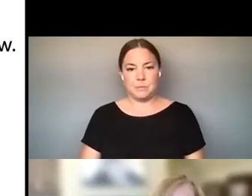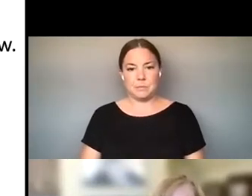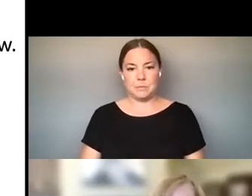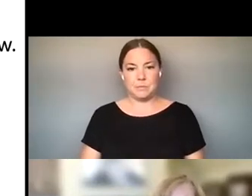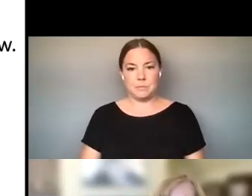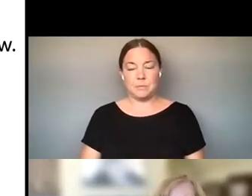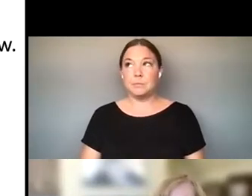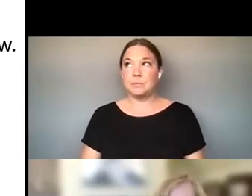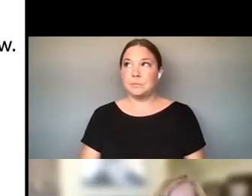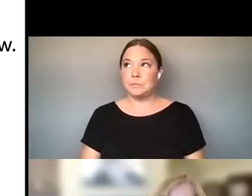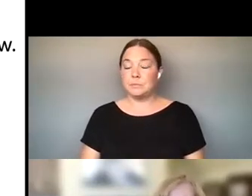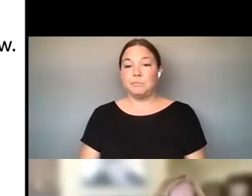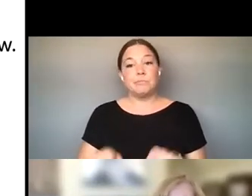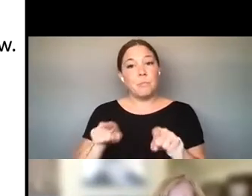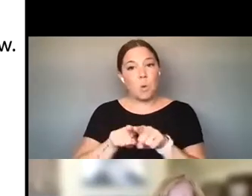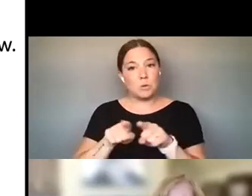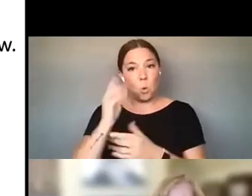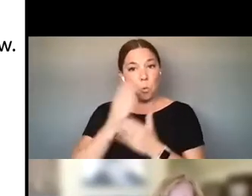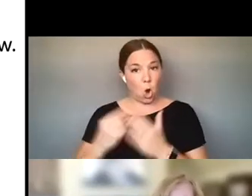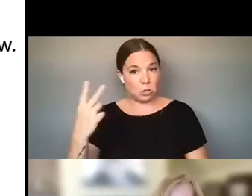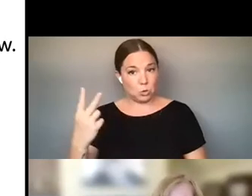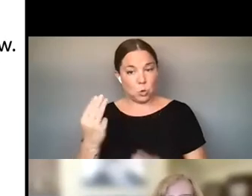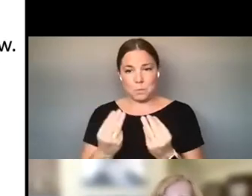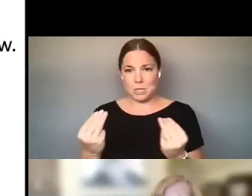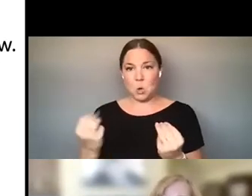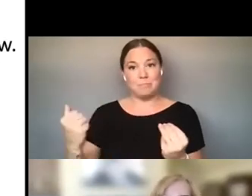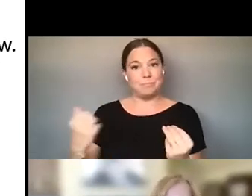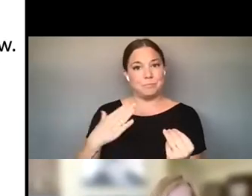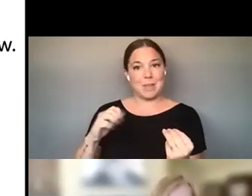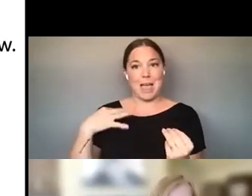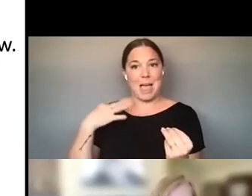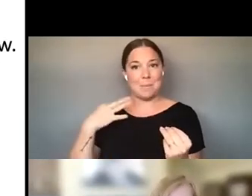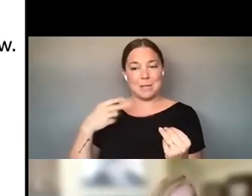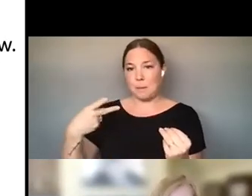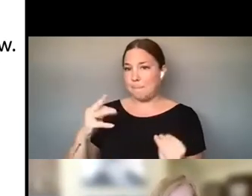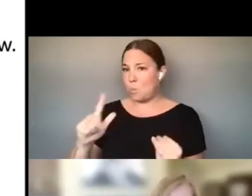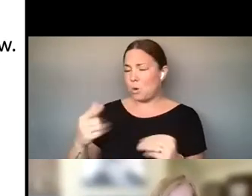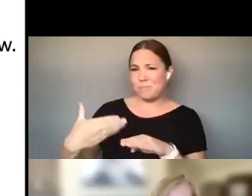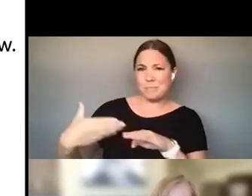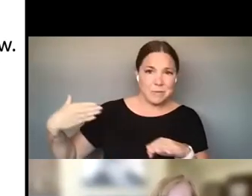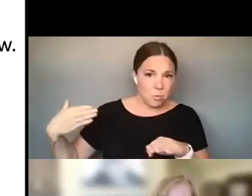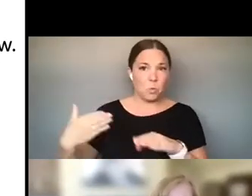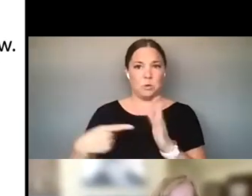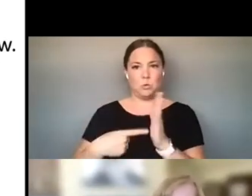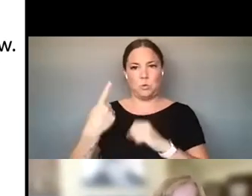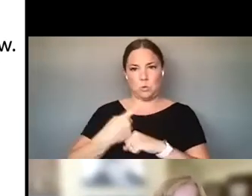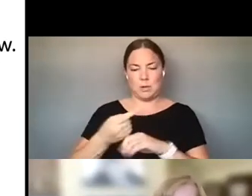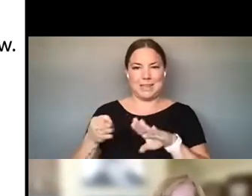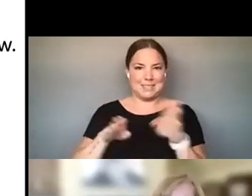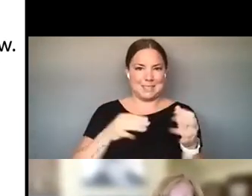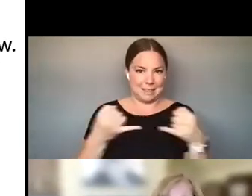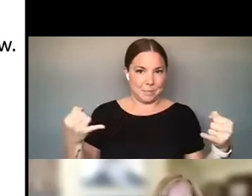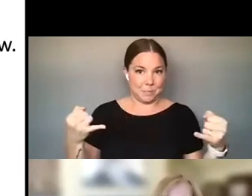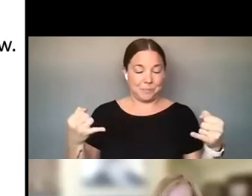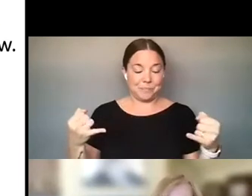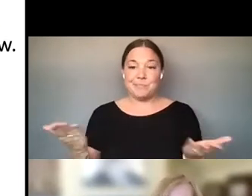please submit your Part 2 materials to the Applicant Portal well in advance of the deadline. It's no surprise